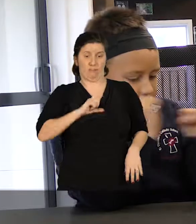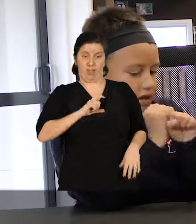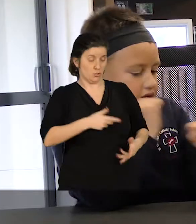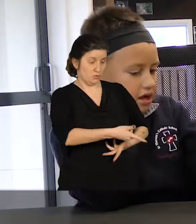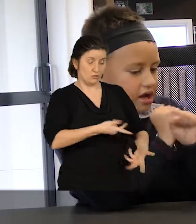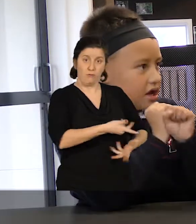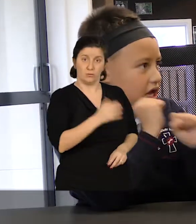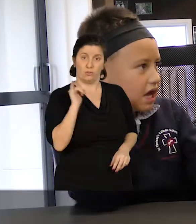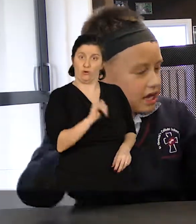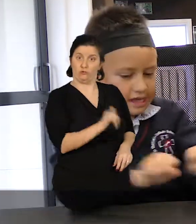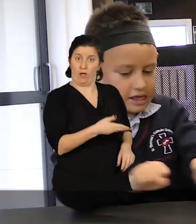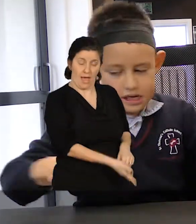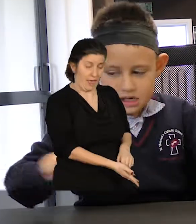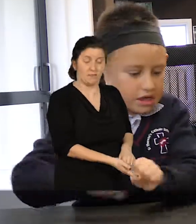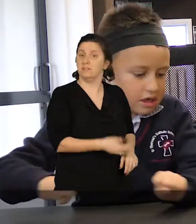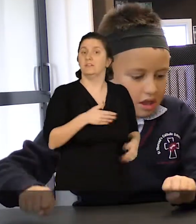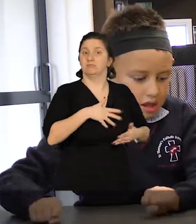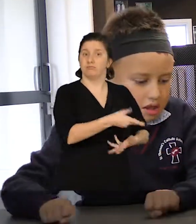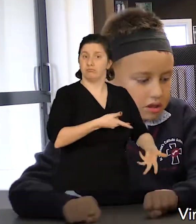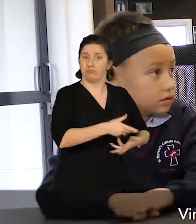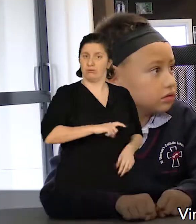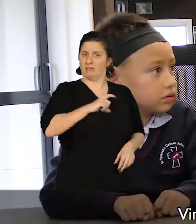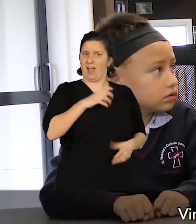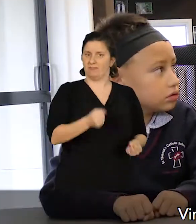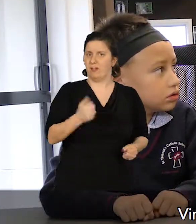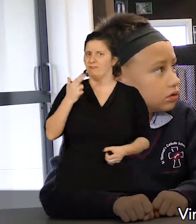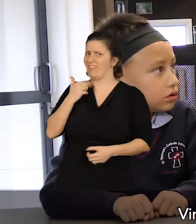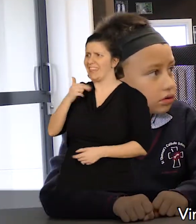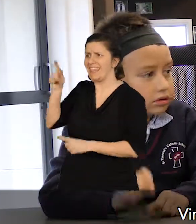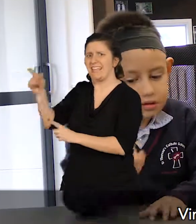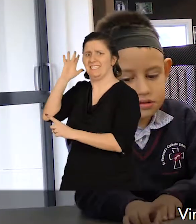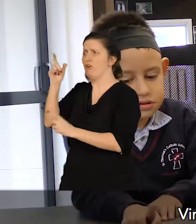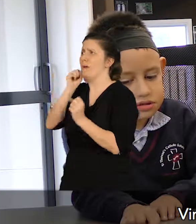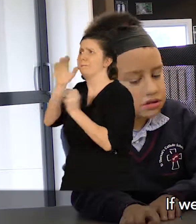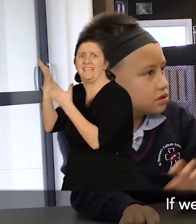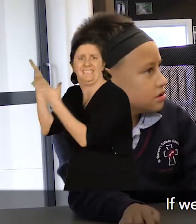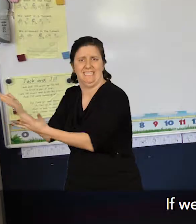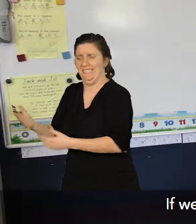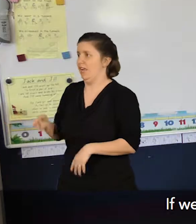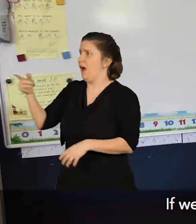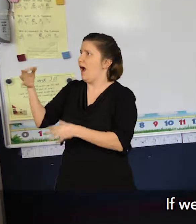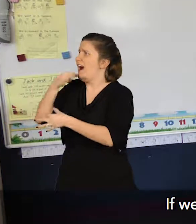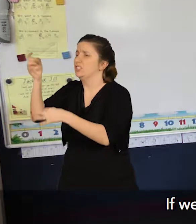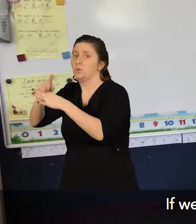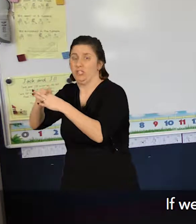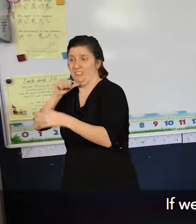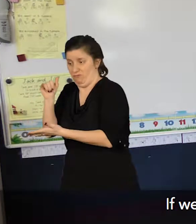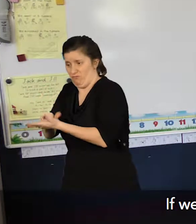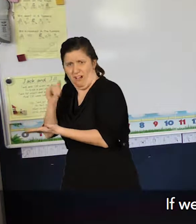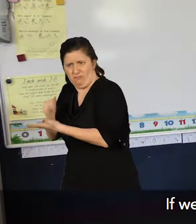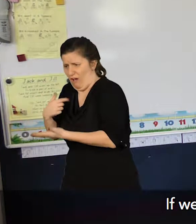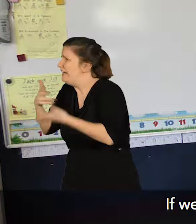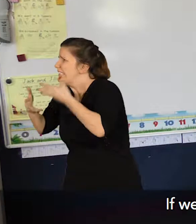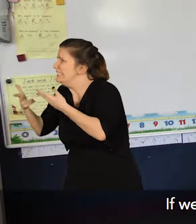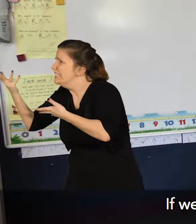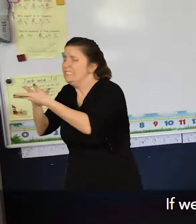has grown to interact with Andre. Vinny and Darryl have been amazing. If we ever have a question, to